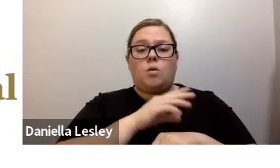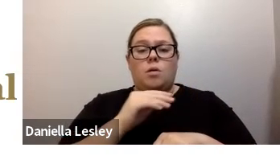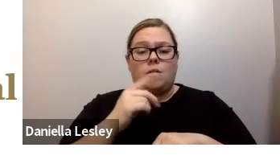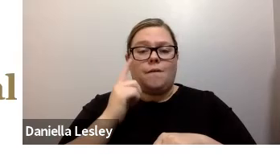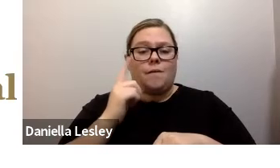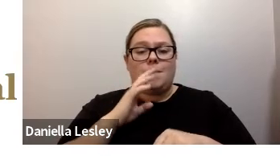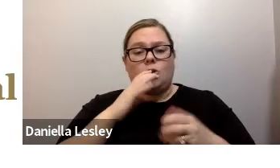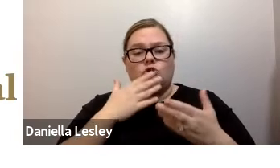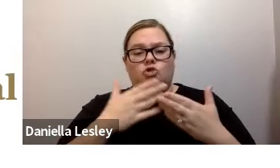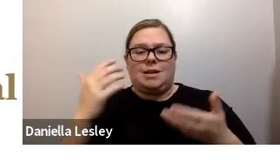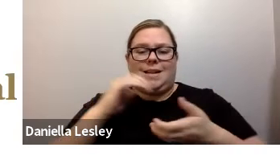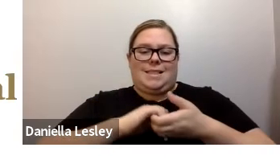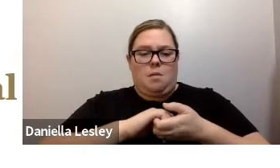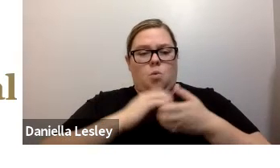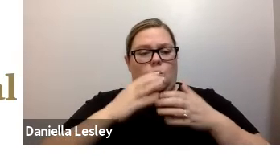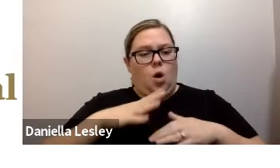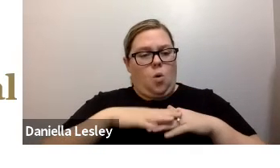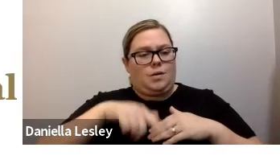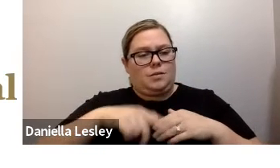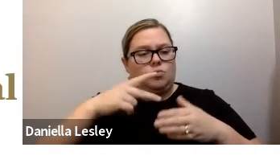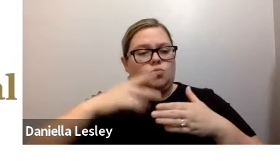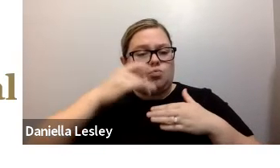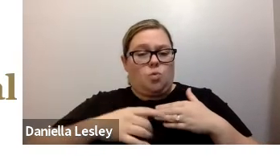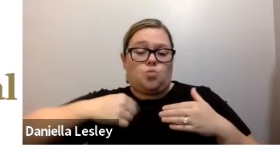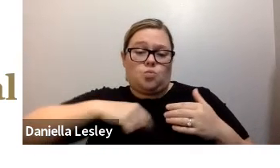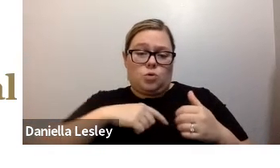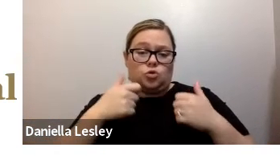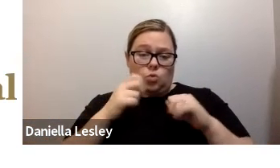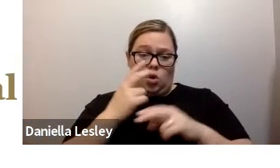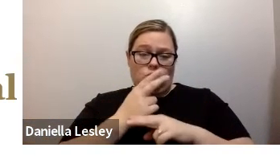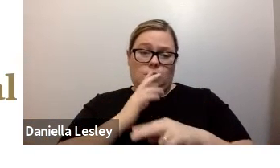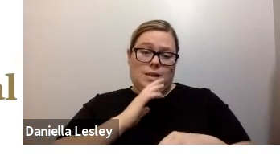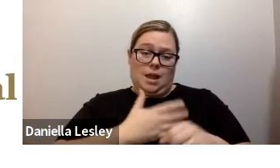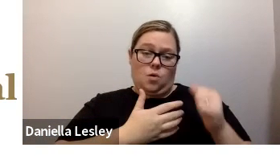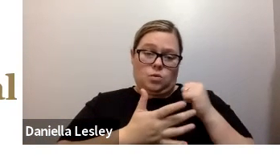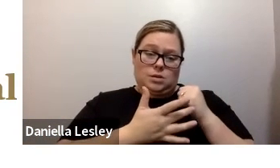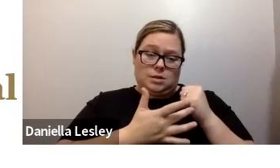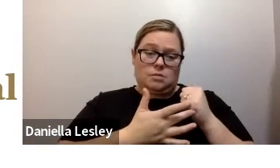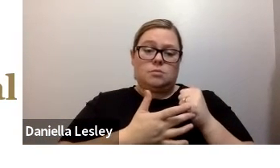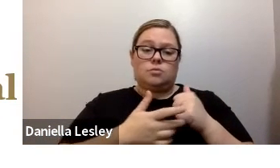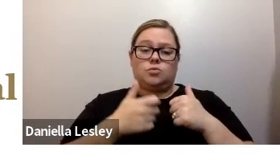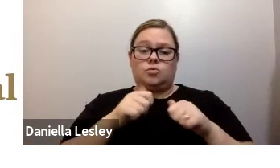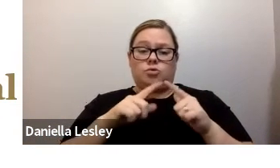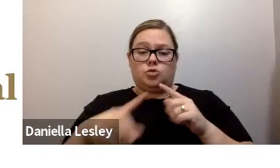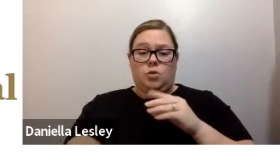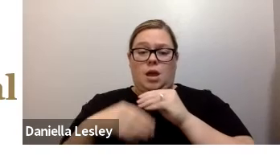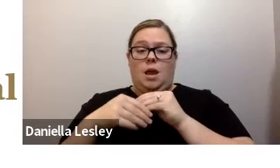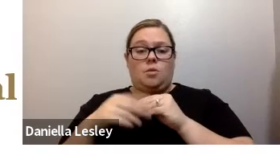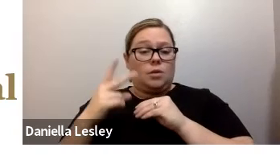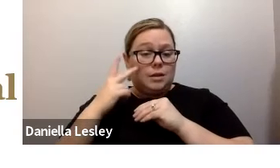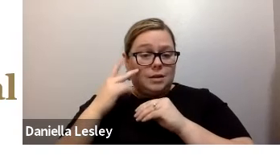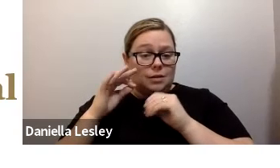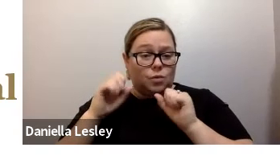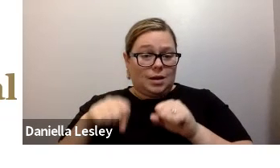great collaborator on this project, where we will try to use our technology. We will try to add it on to see if we